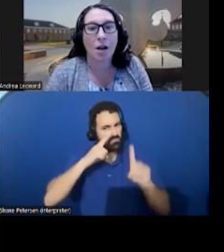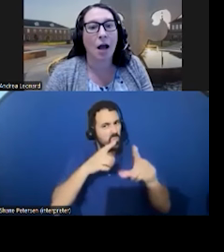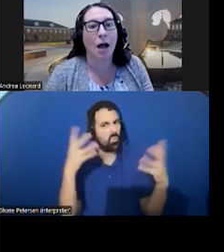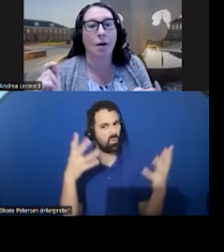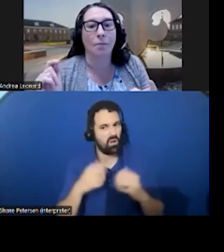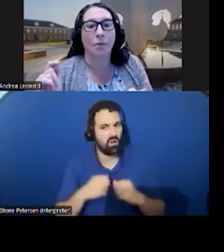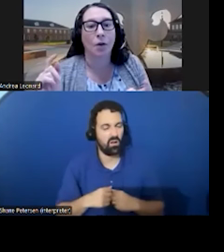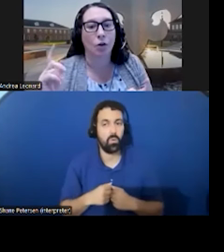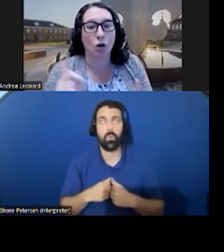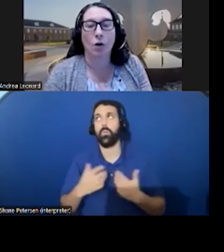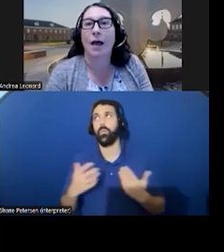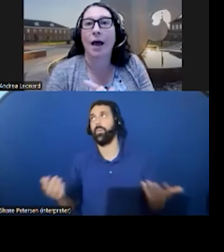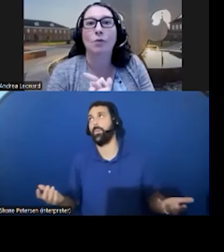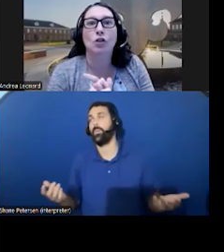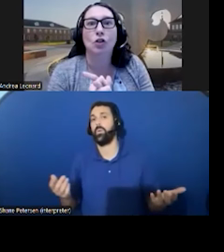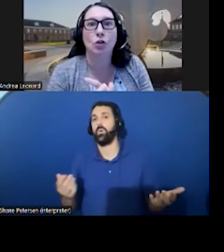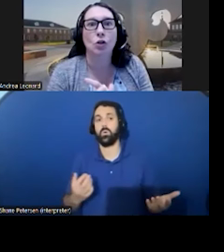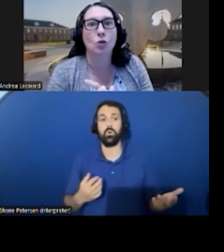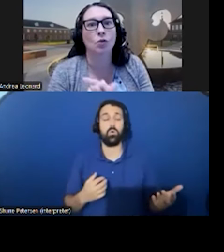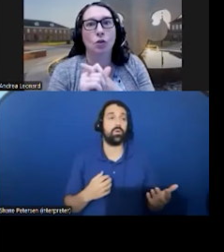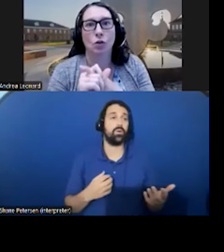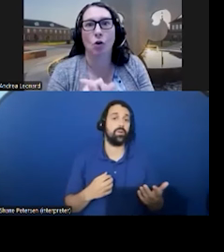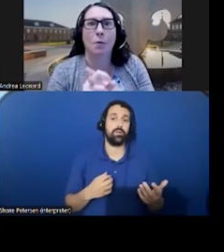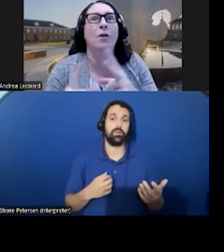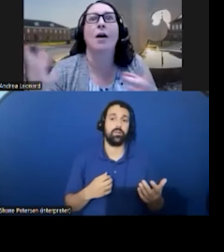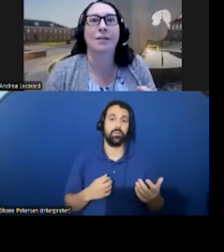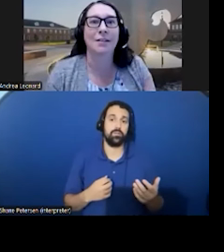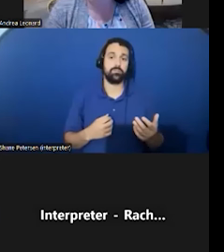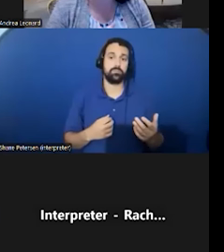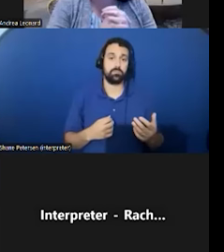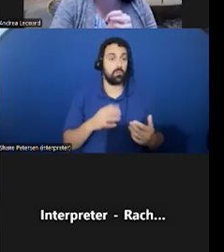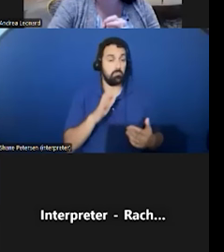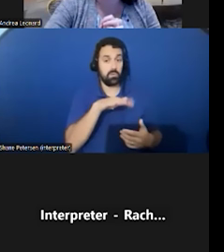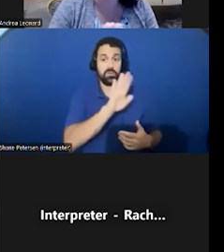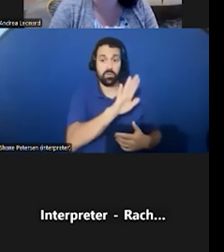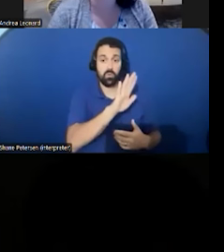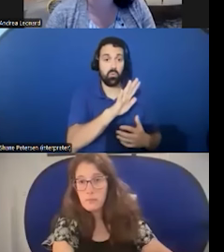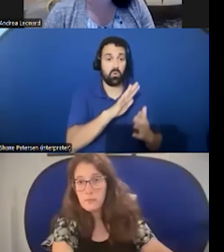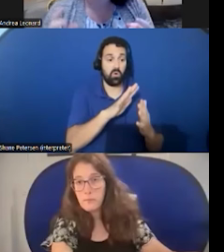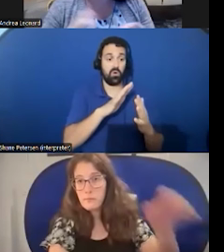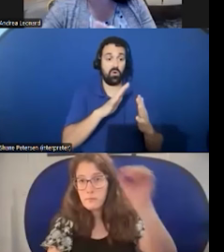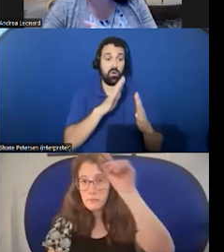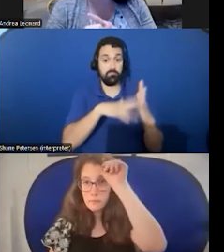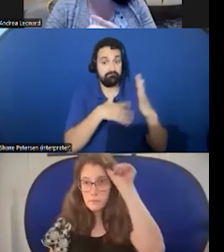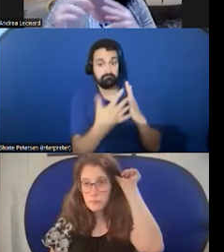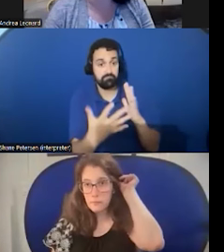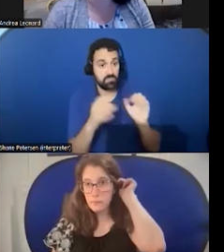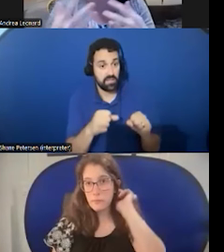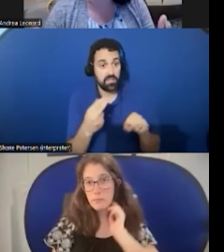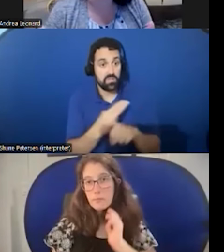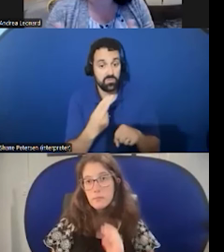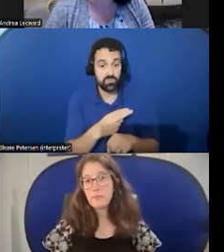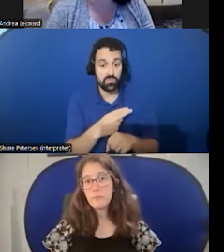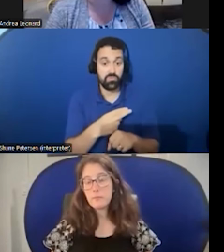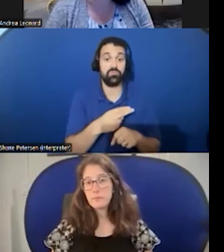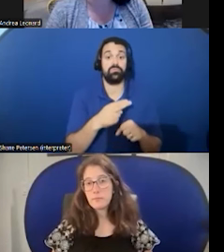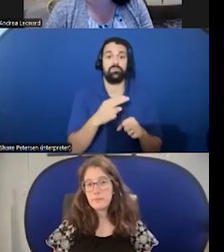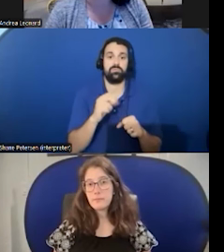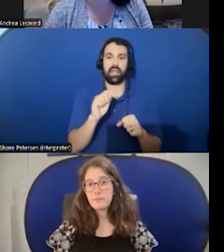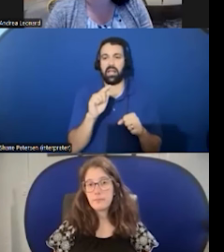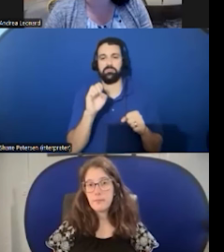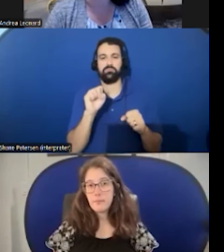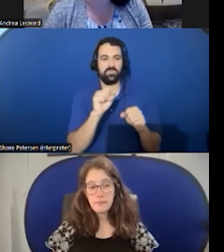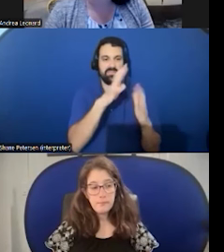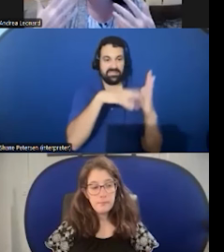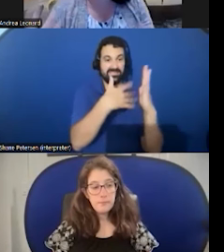cover, you're allowed to use your periodic table because I teach a lot of chemistry. You're allowed to use your periodic table when you take